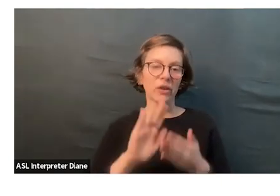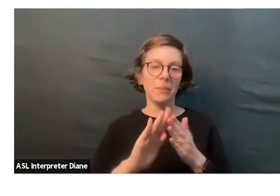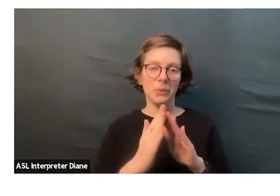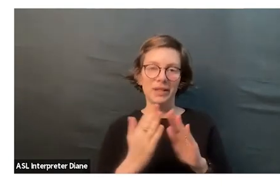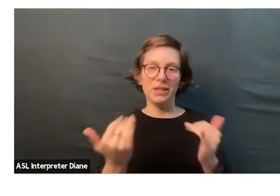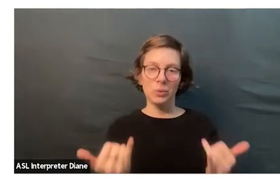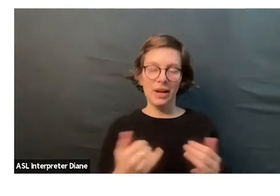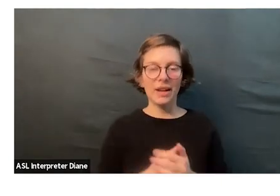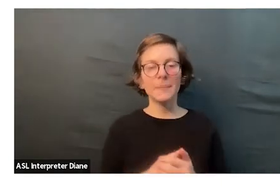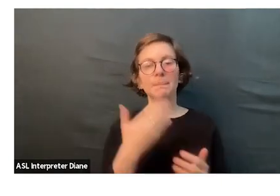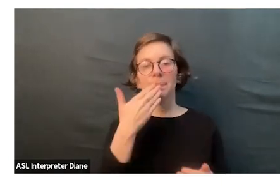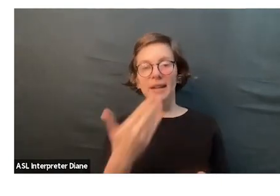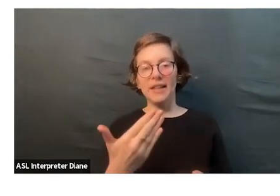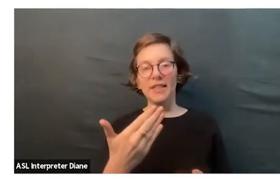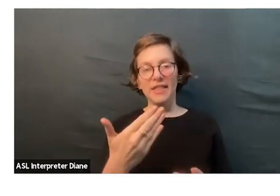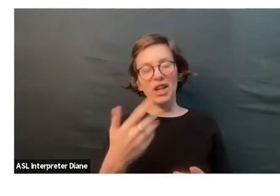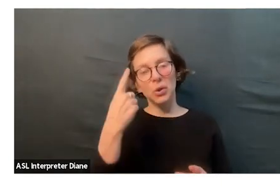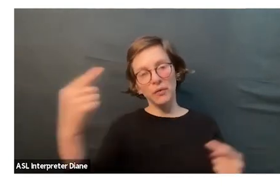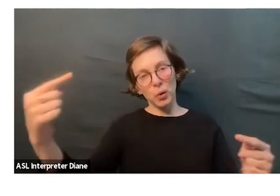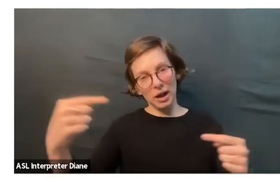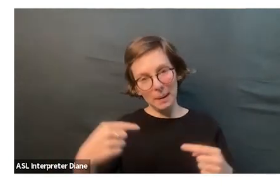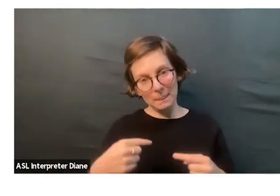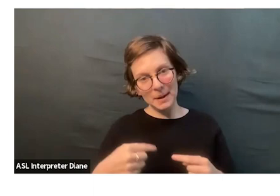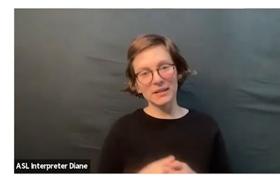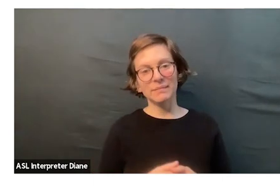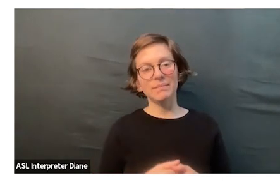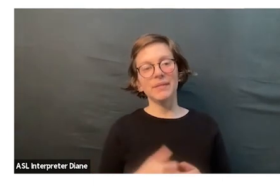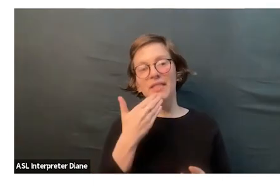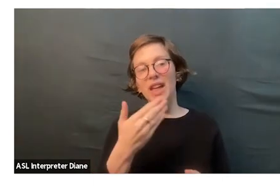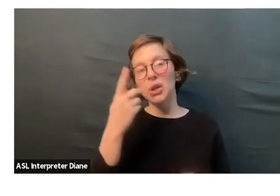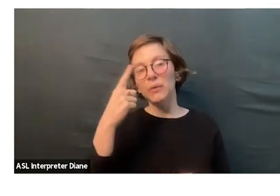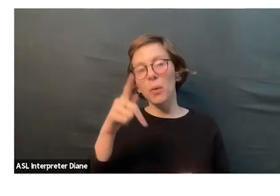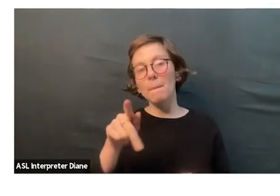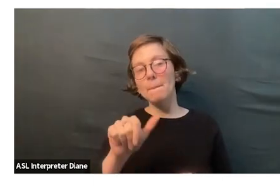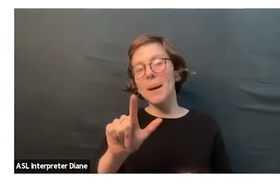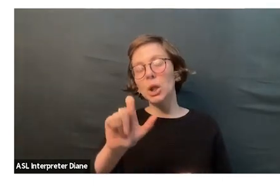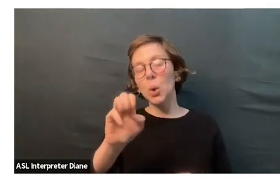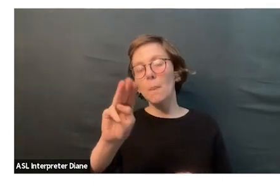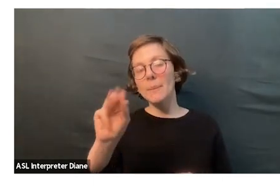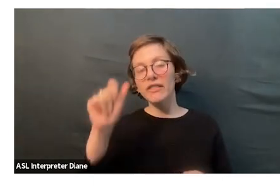class with Maya Fino. And that's it. Thank you all. Bye.